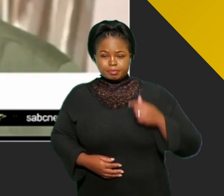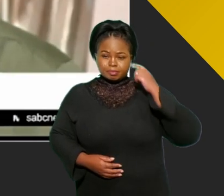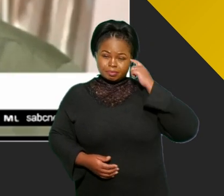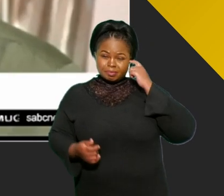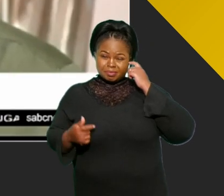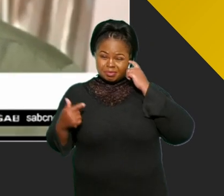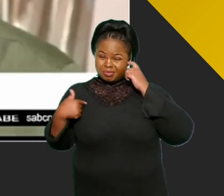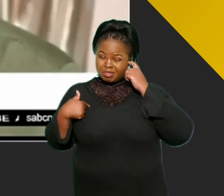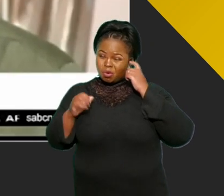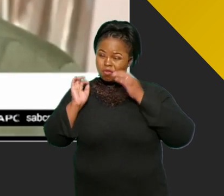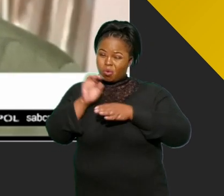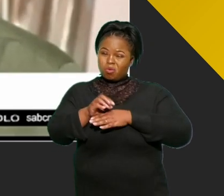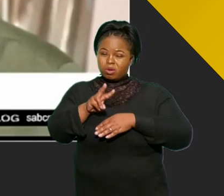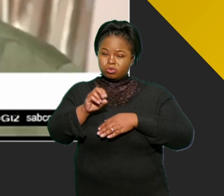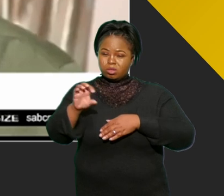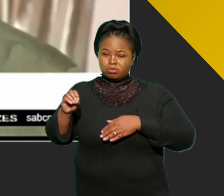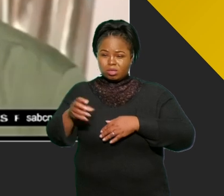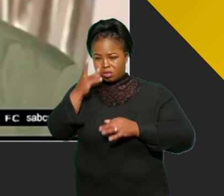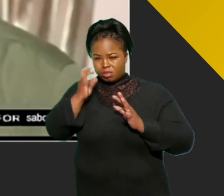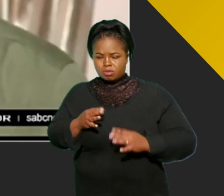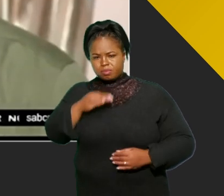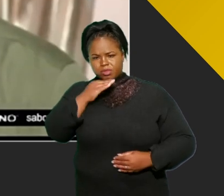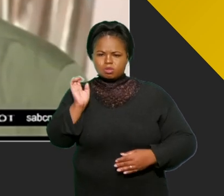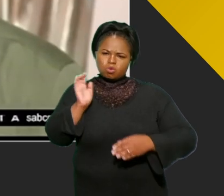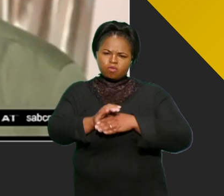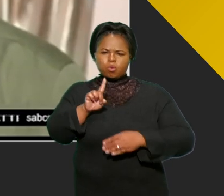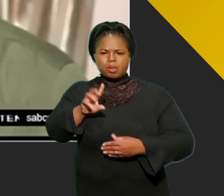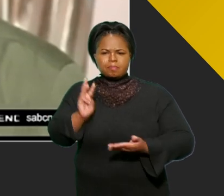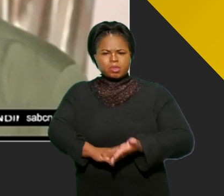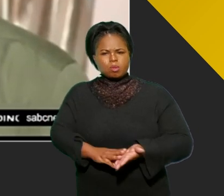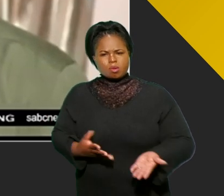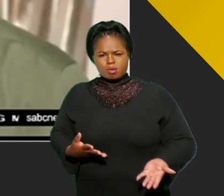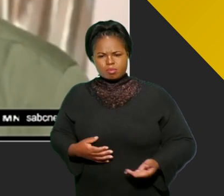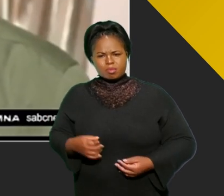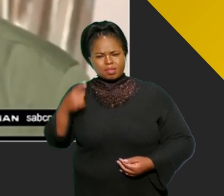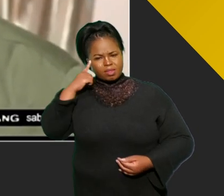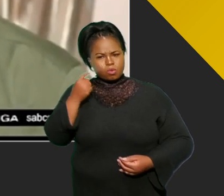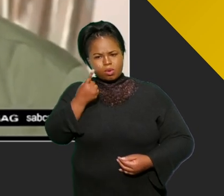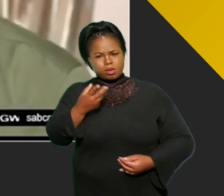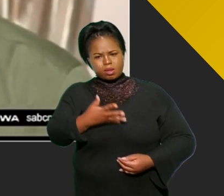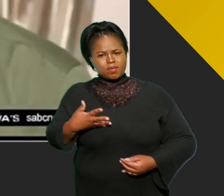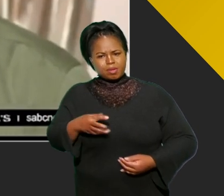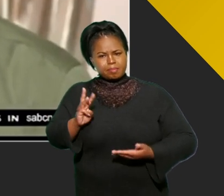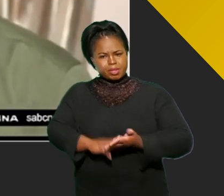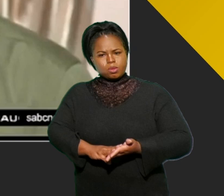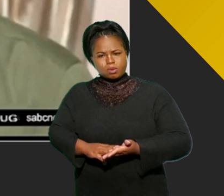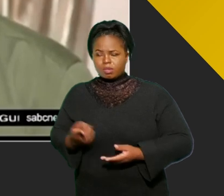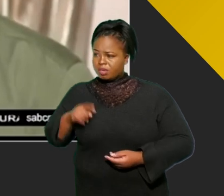than 200 students, so which is a million plus. I think it's 1.5 million that I'm